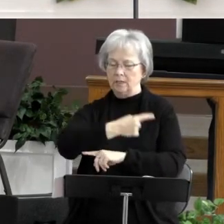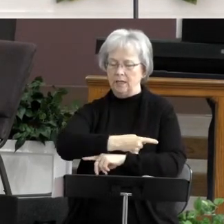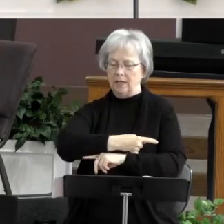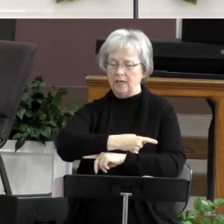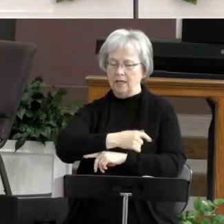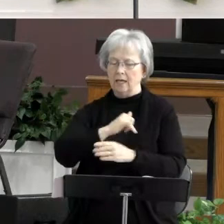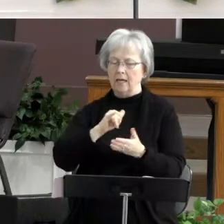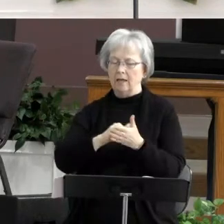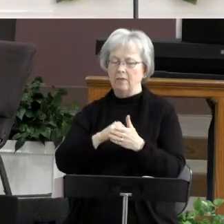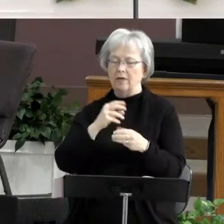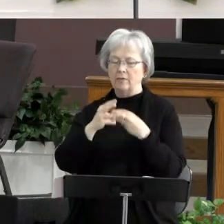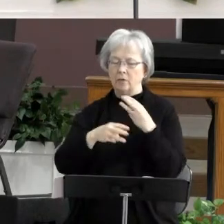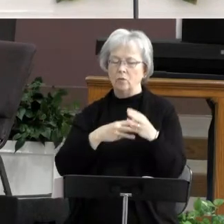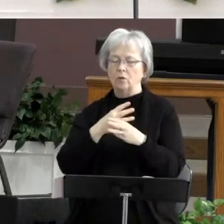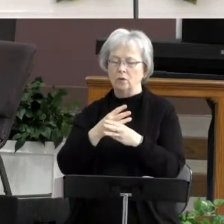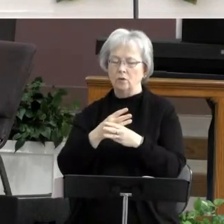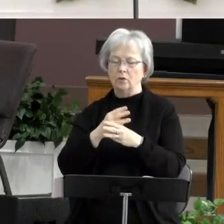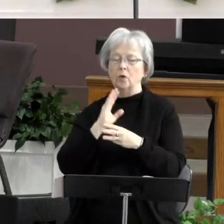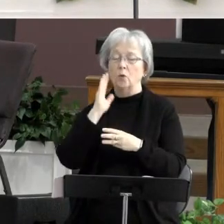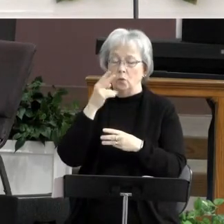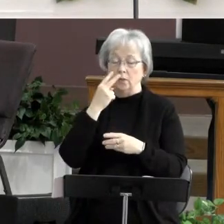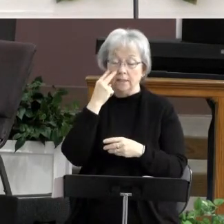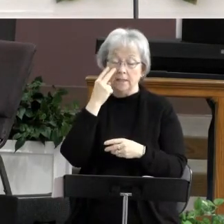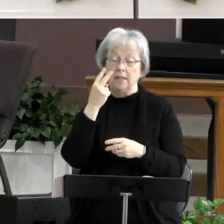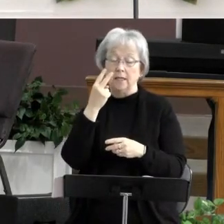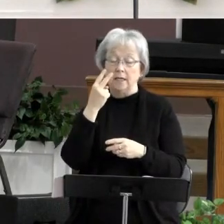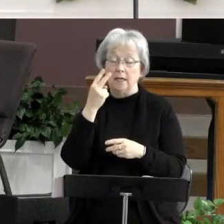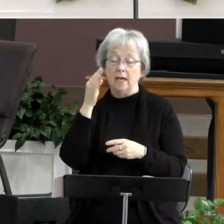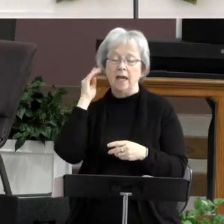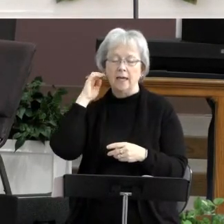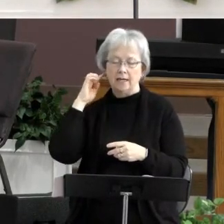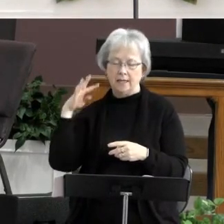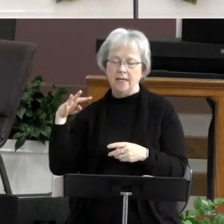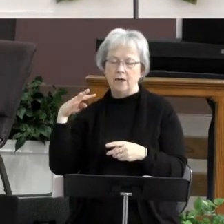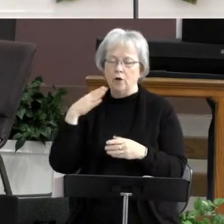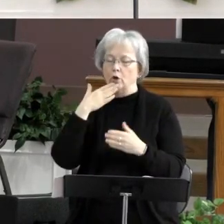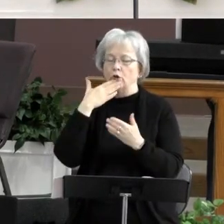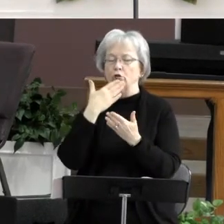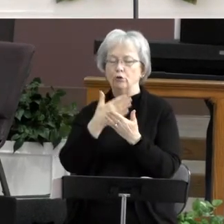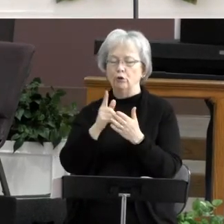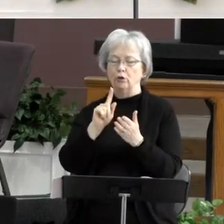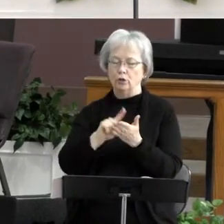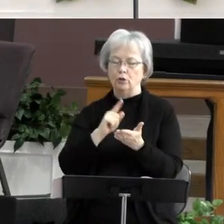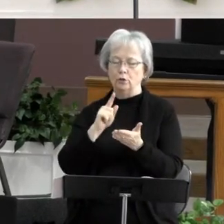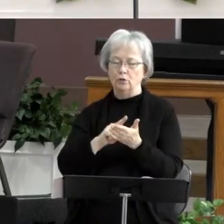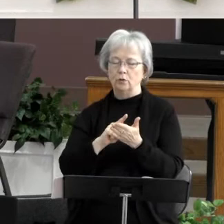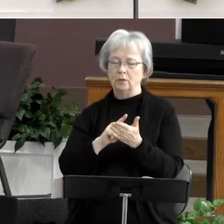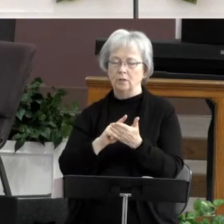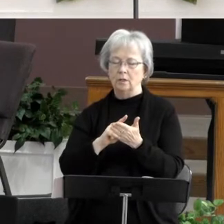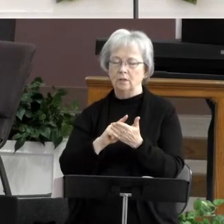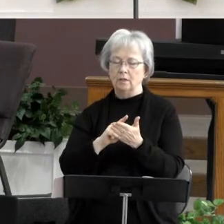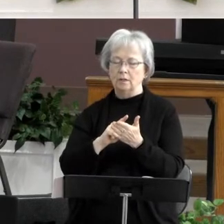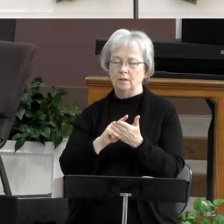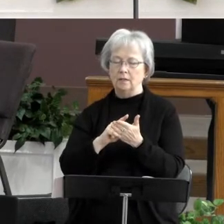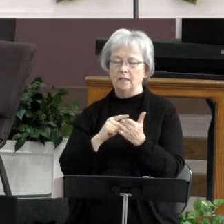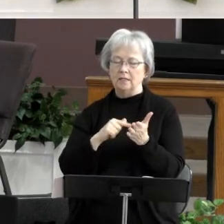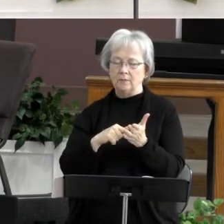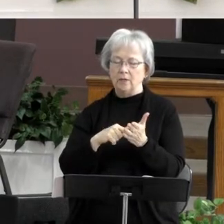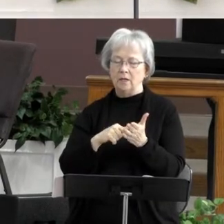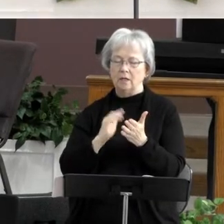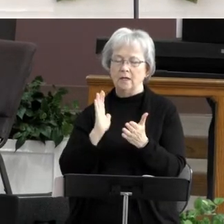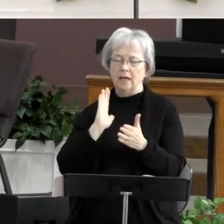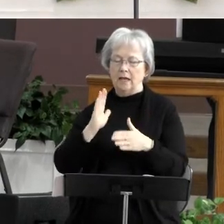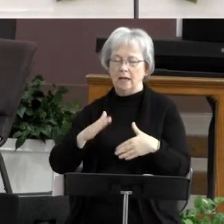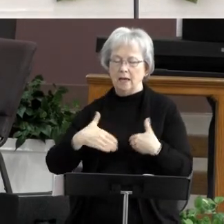the world will see and hear the good news through how we choose to live. We pray these things